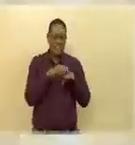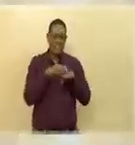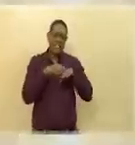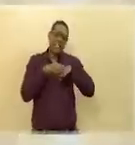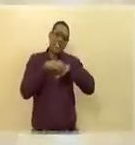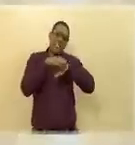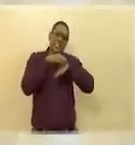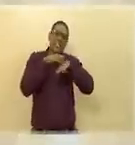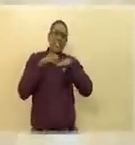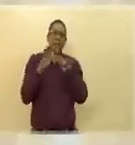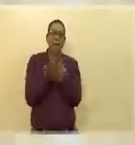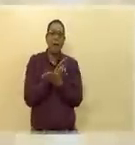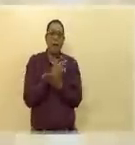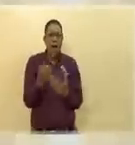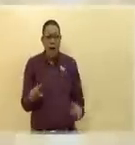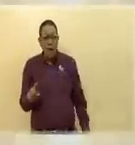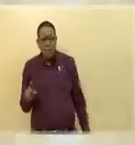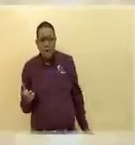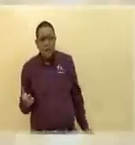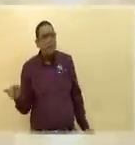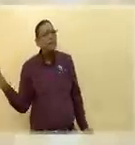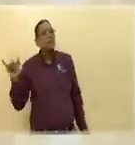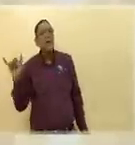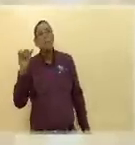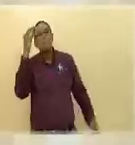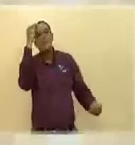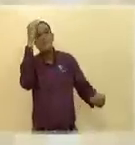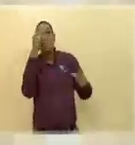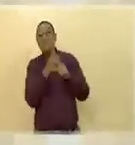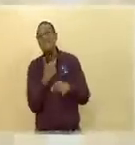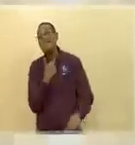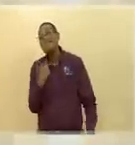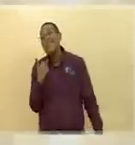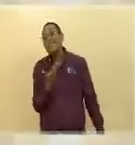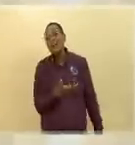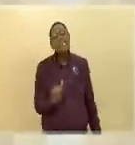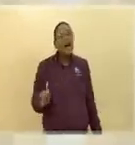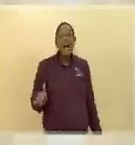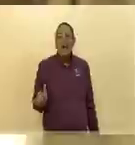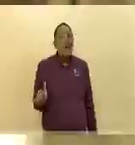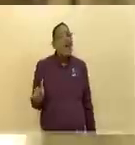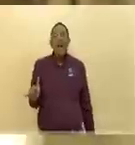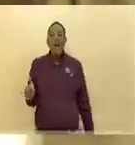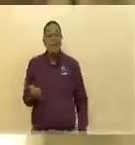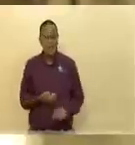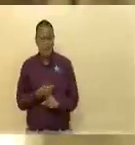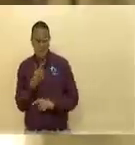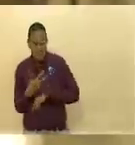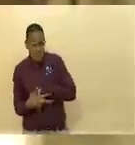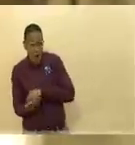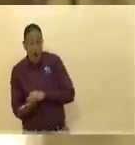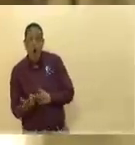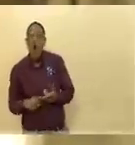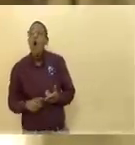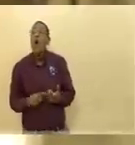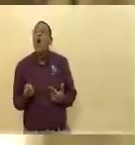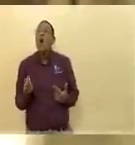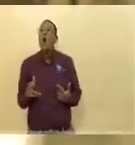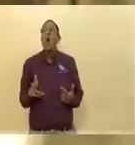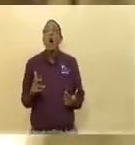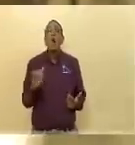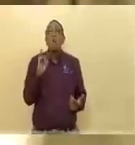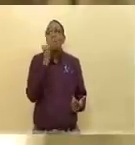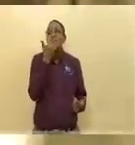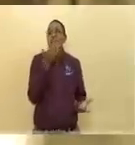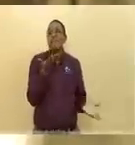too is a digital information at risk of being stolen or